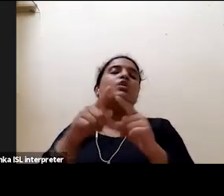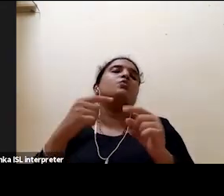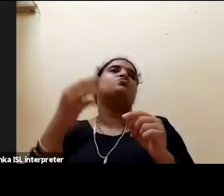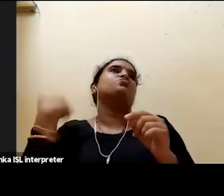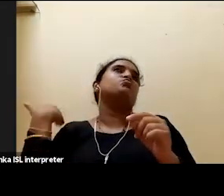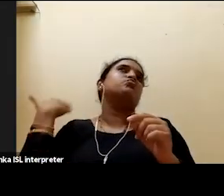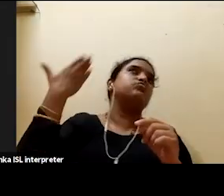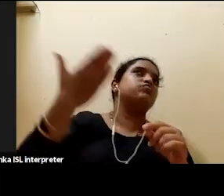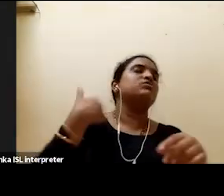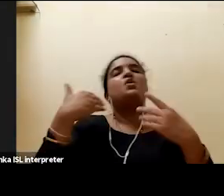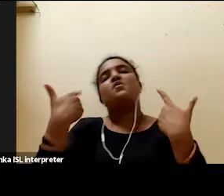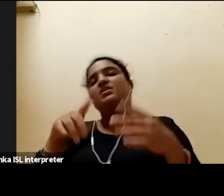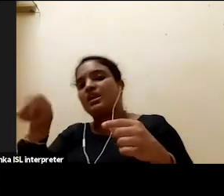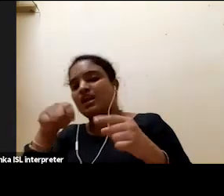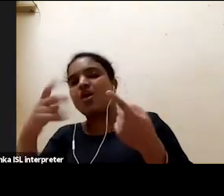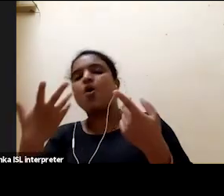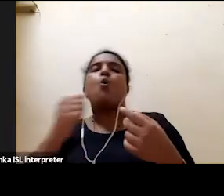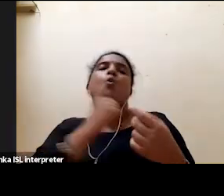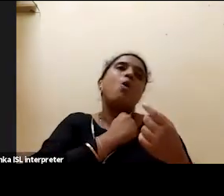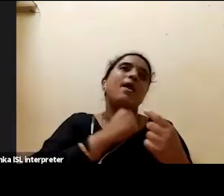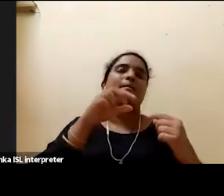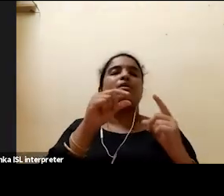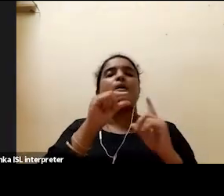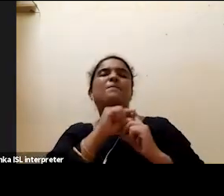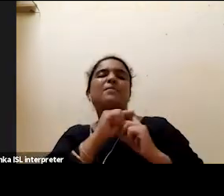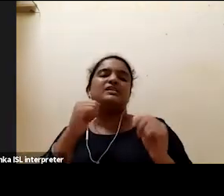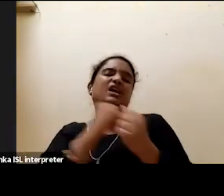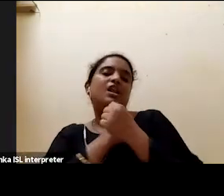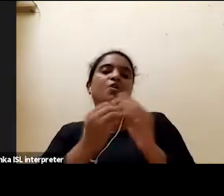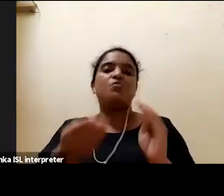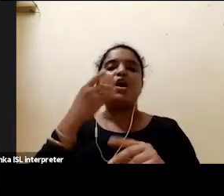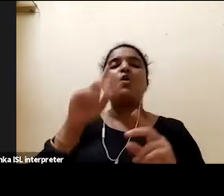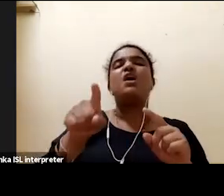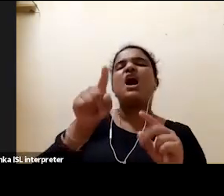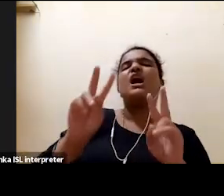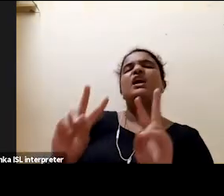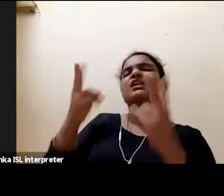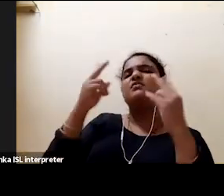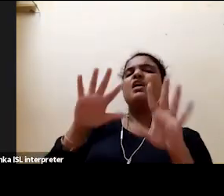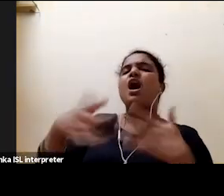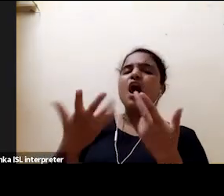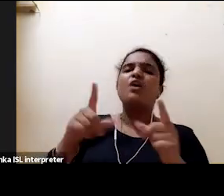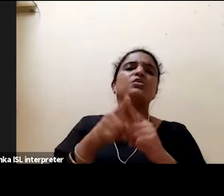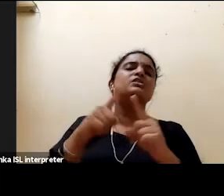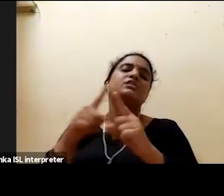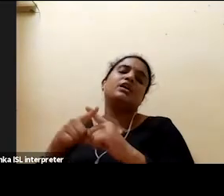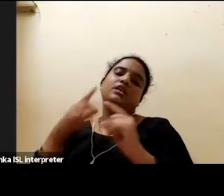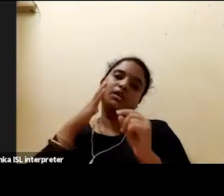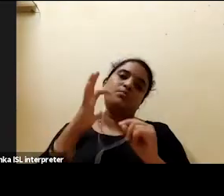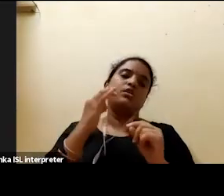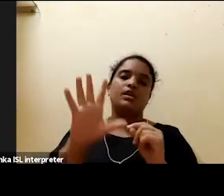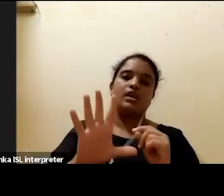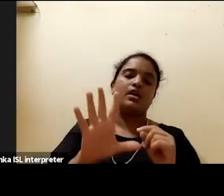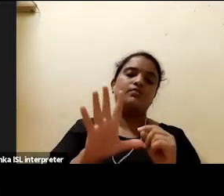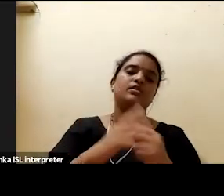with the dish, or why this your recipe is something different as compared to the others. So it could be any such thing, but it